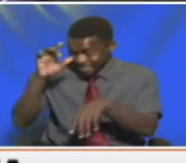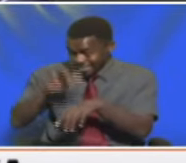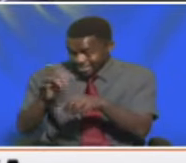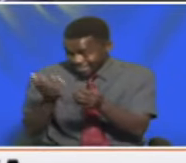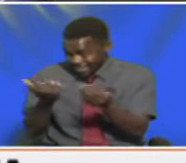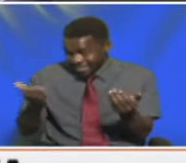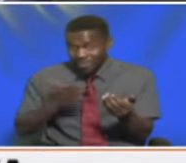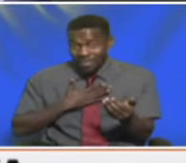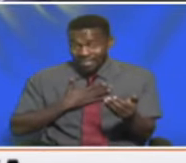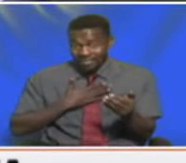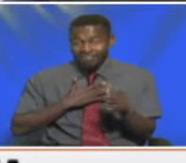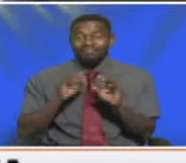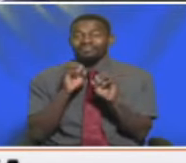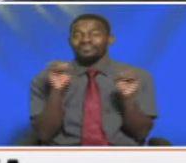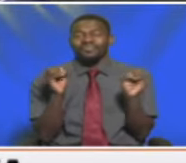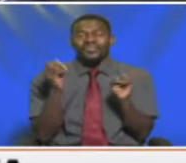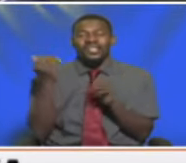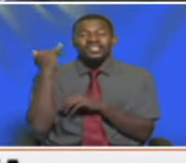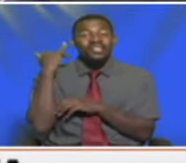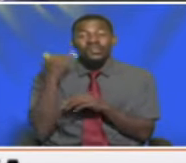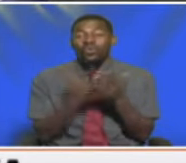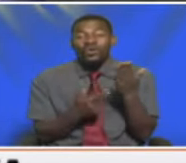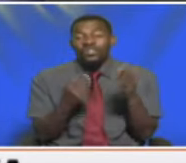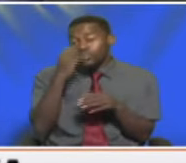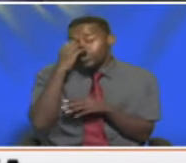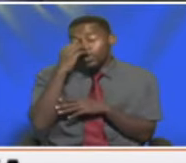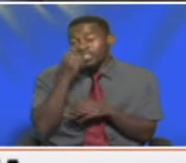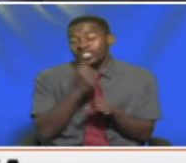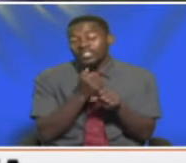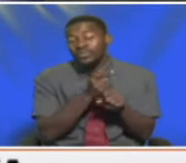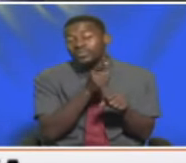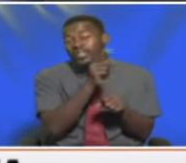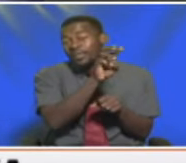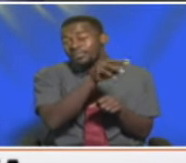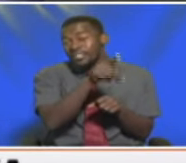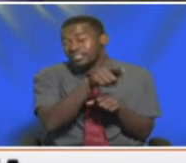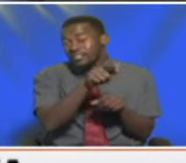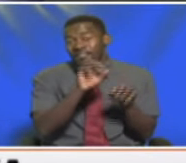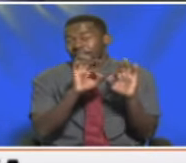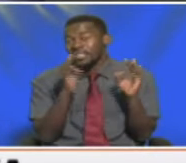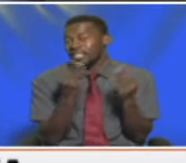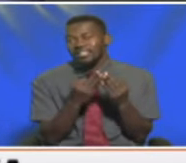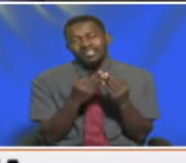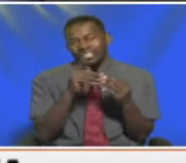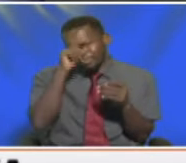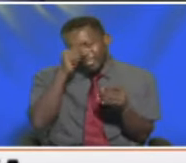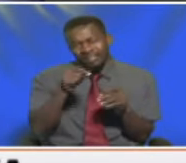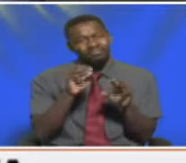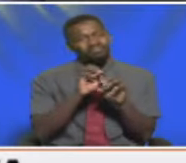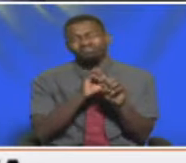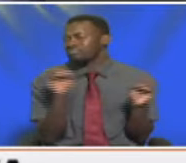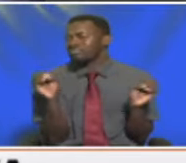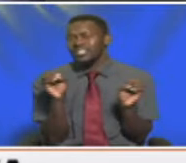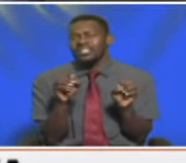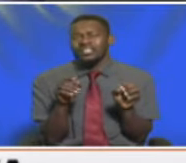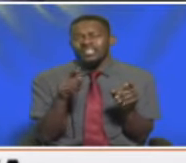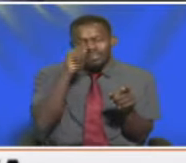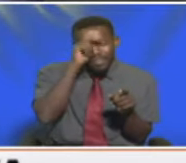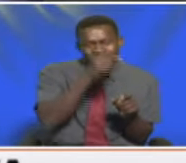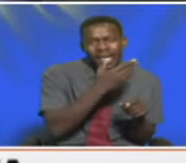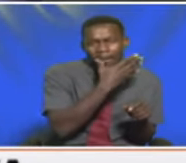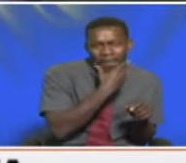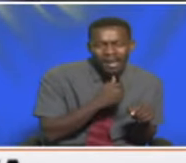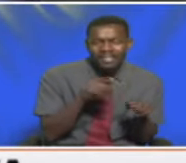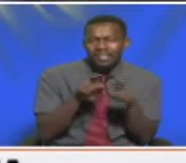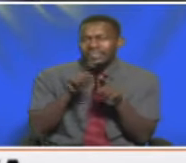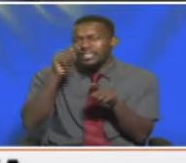leave my children alone. Yesterday, what he did to Keter's family, it is so disrespectful to disrespect a man, and then you go